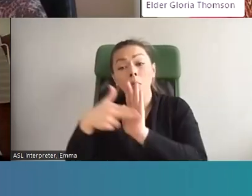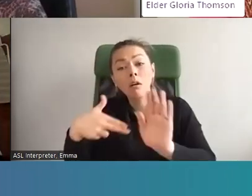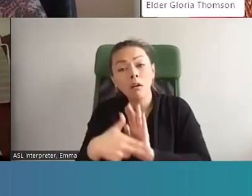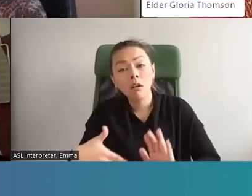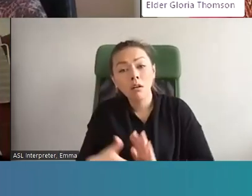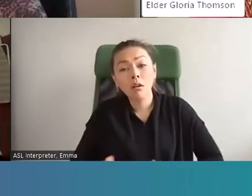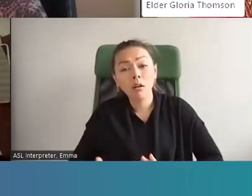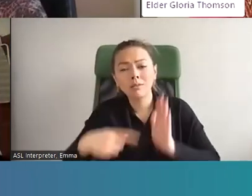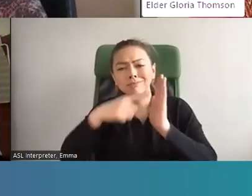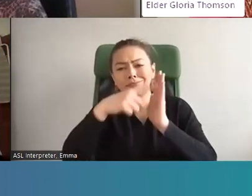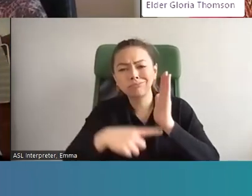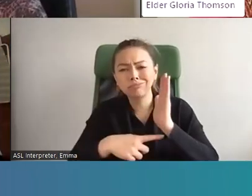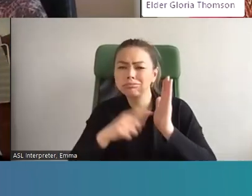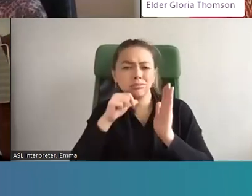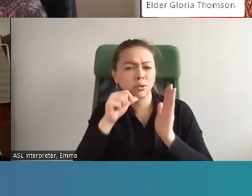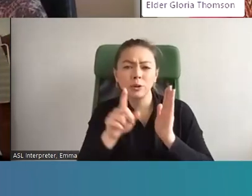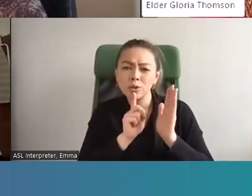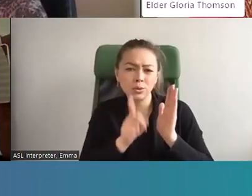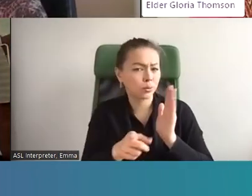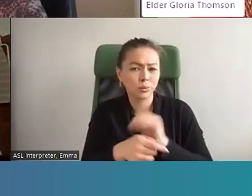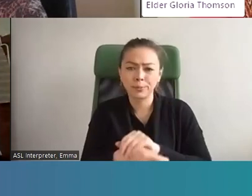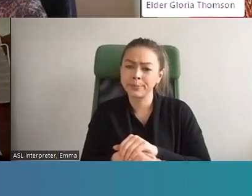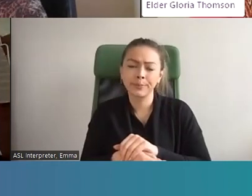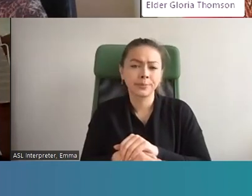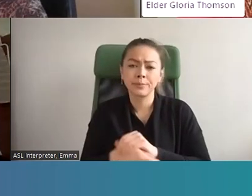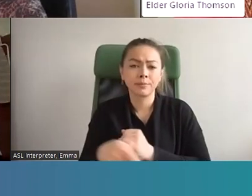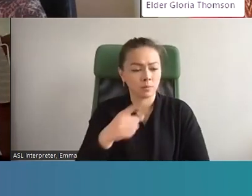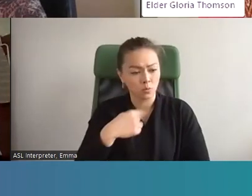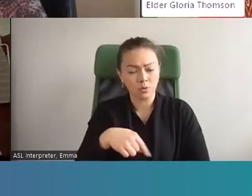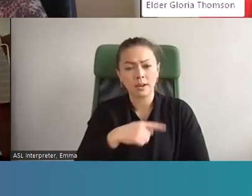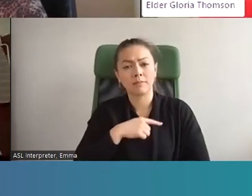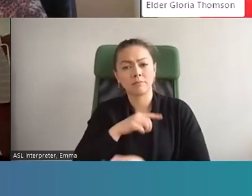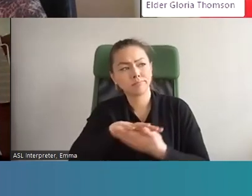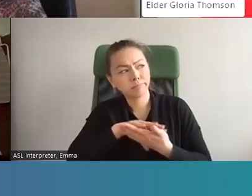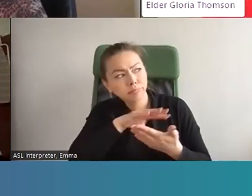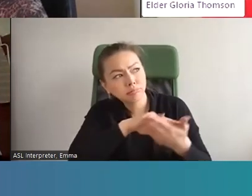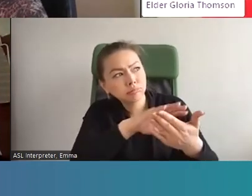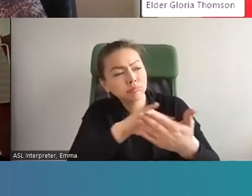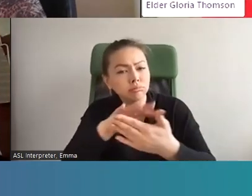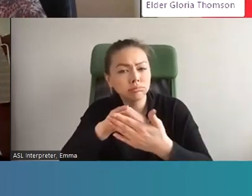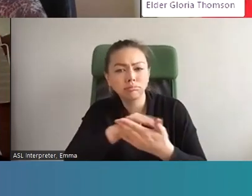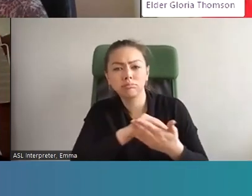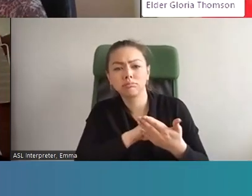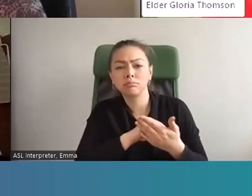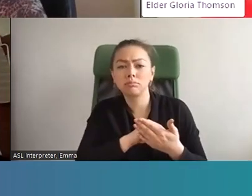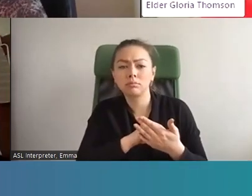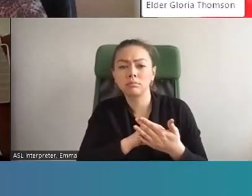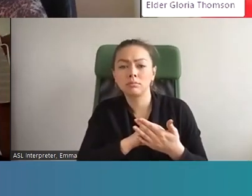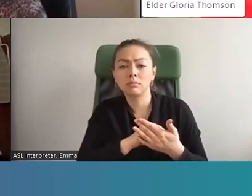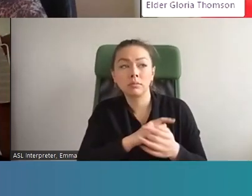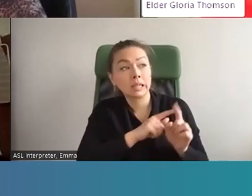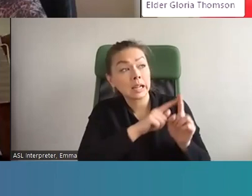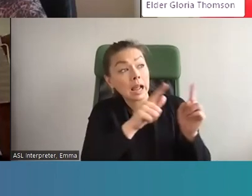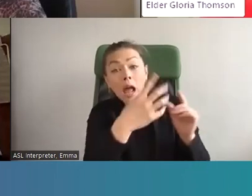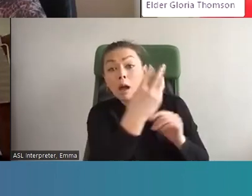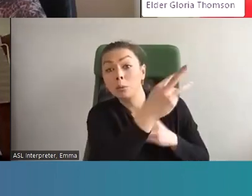know, we've learned well from the outside because of the pressures that were put on our people.